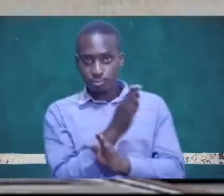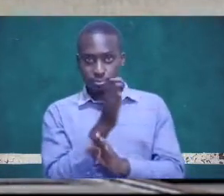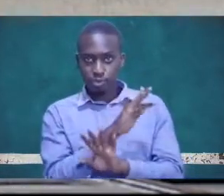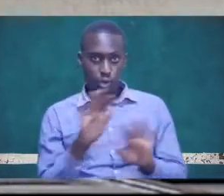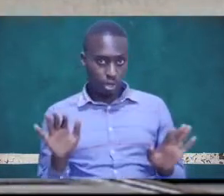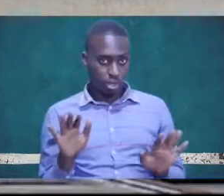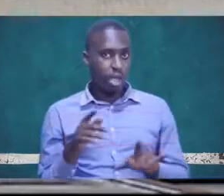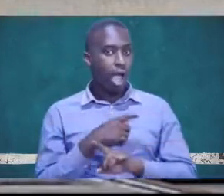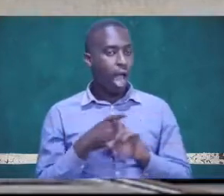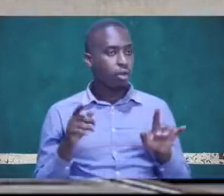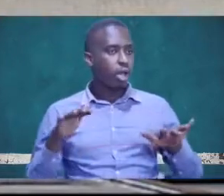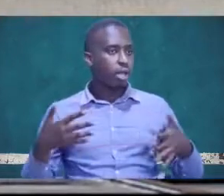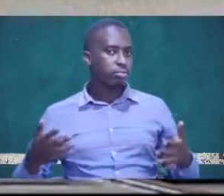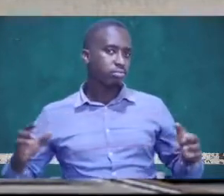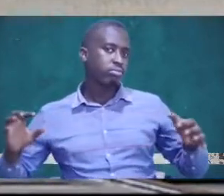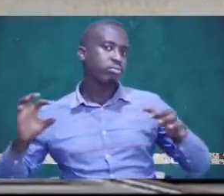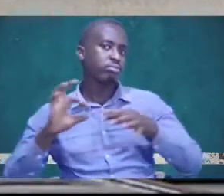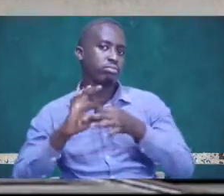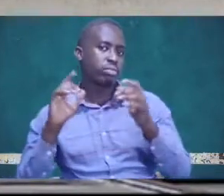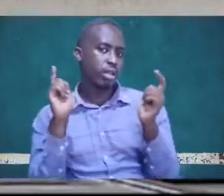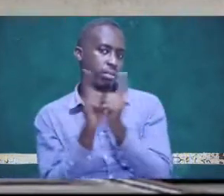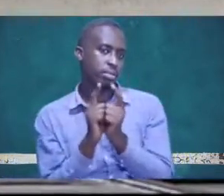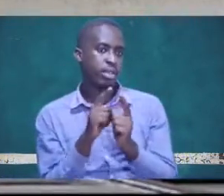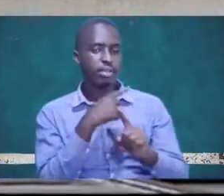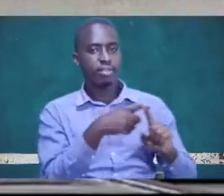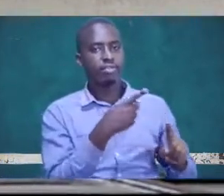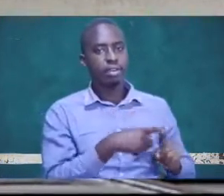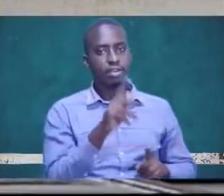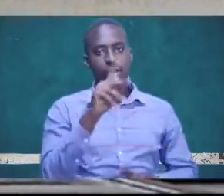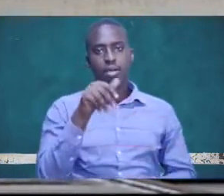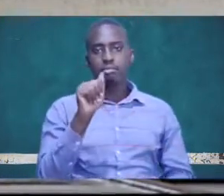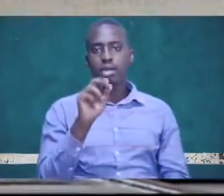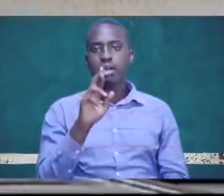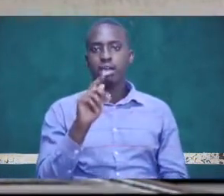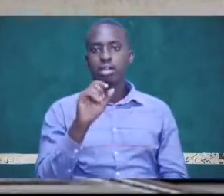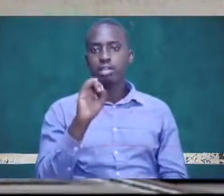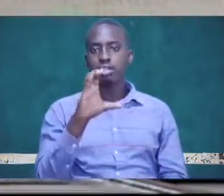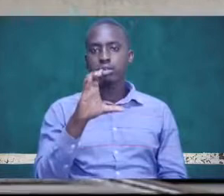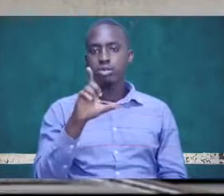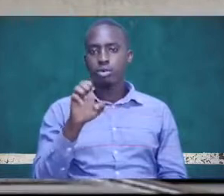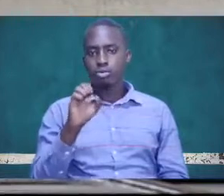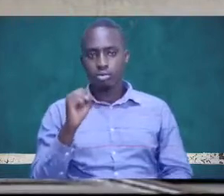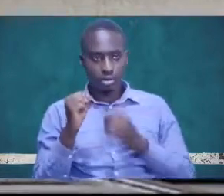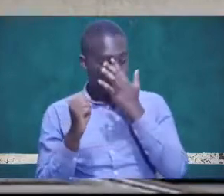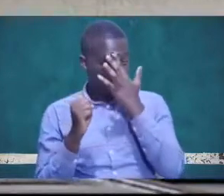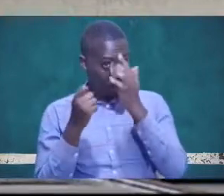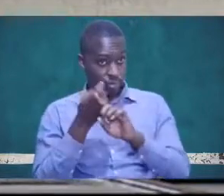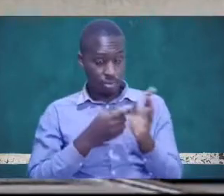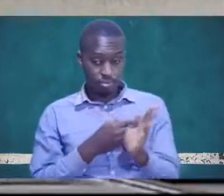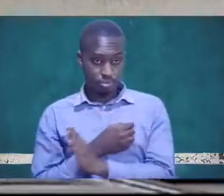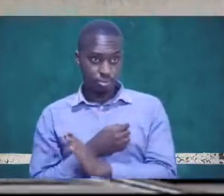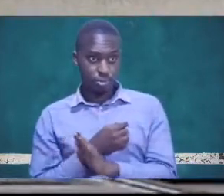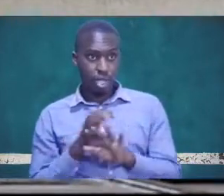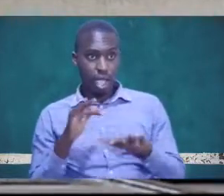how they emit different particles from the ones that we have by this side, and